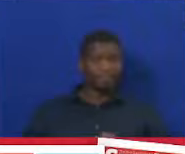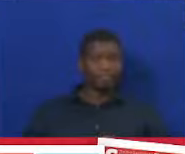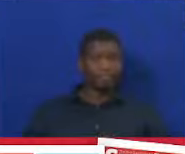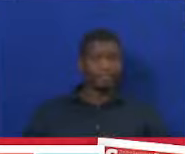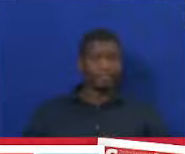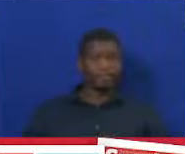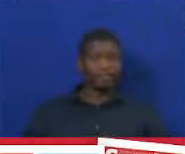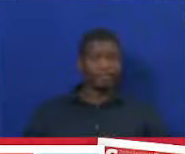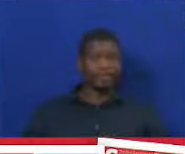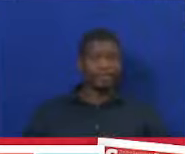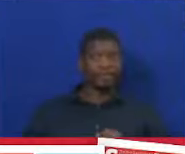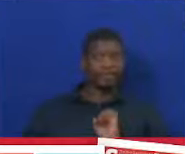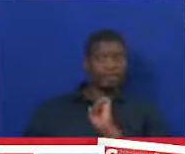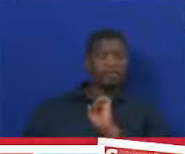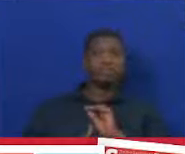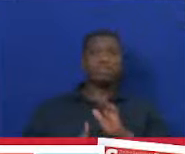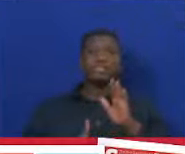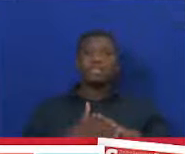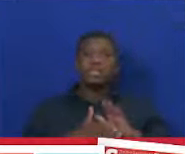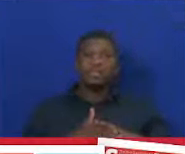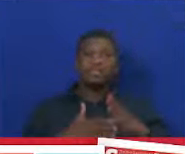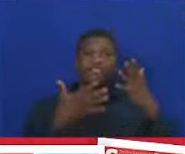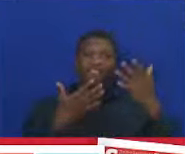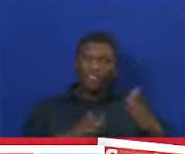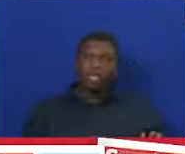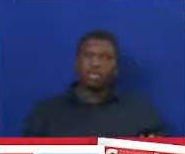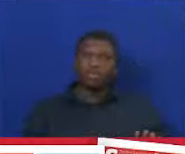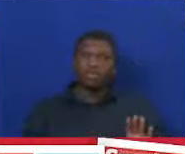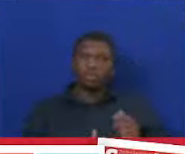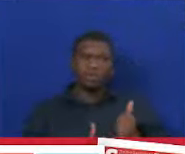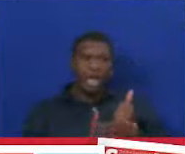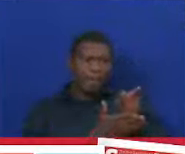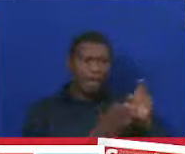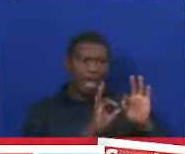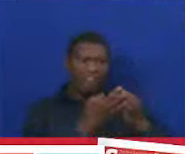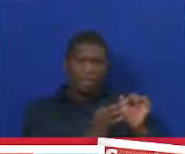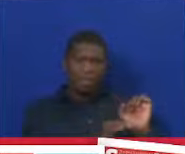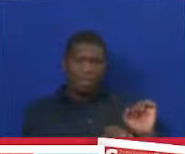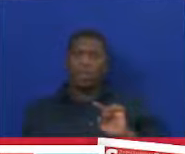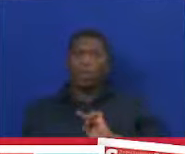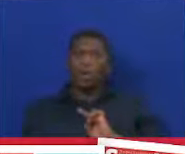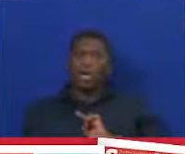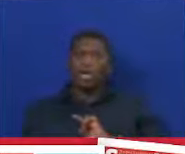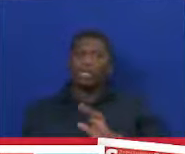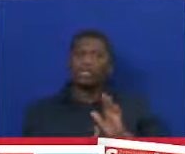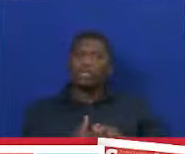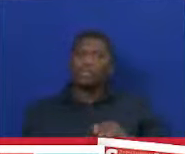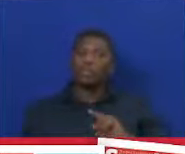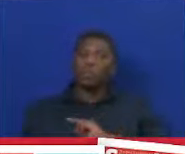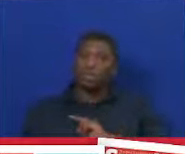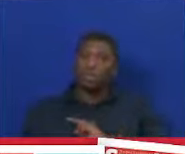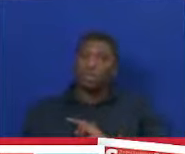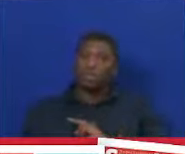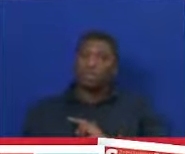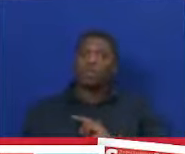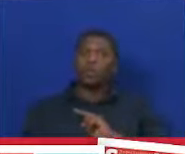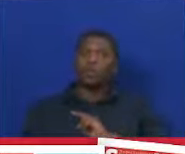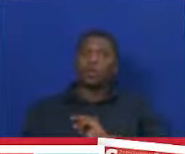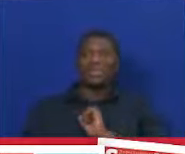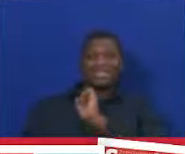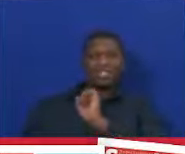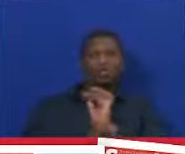able to assist that family is because of the connections that he has and